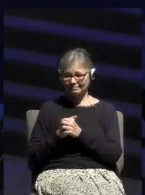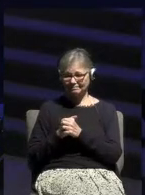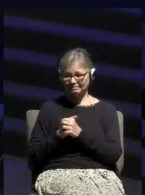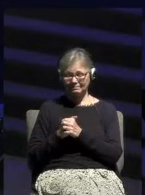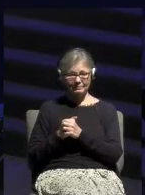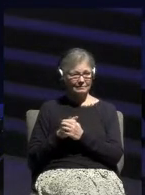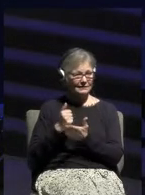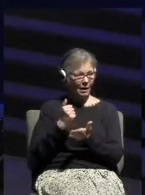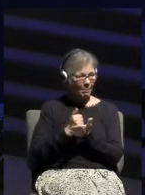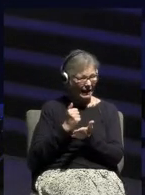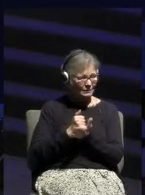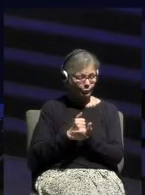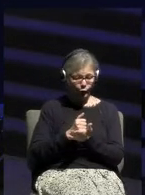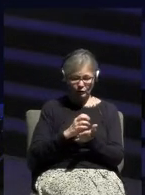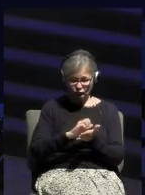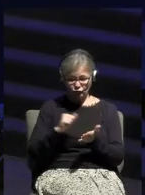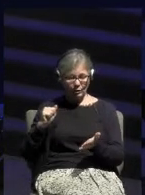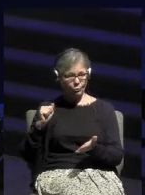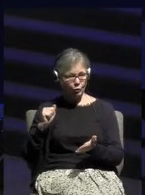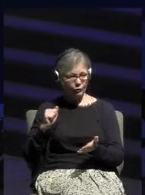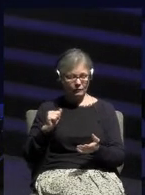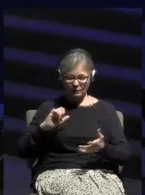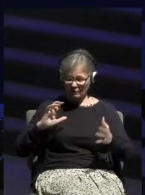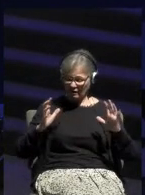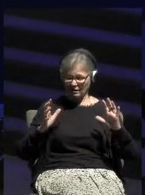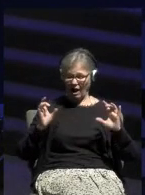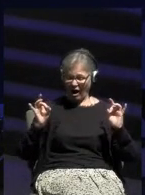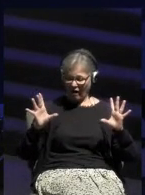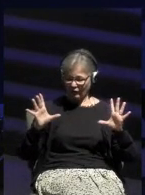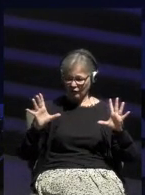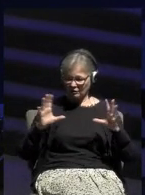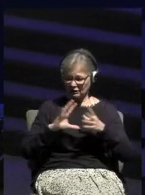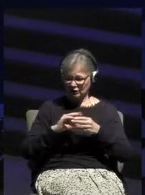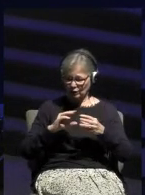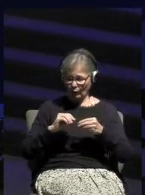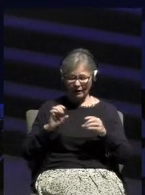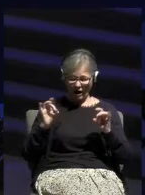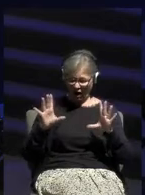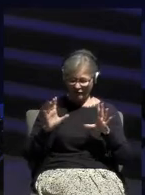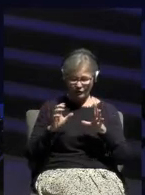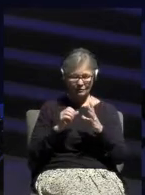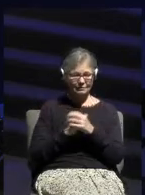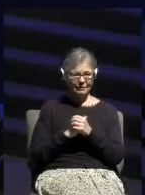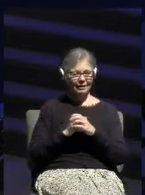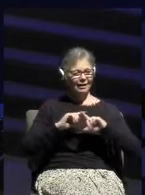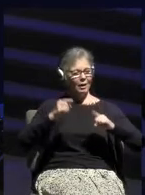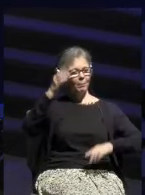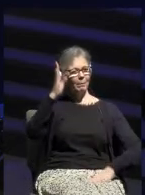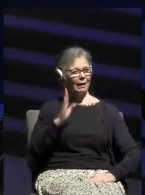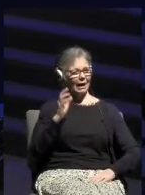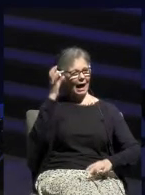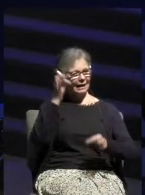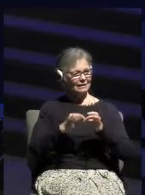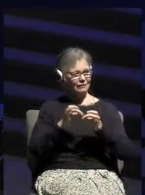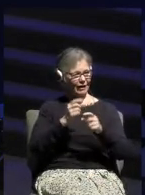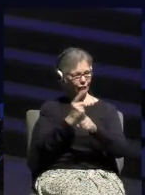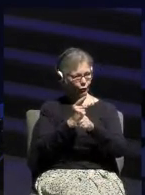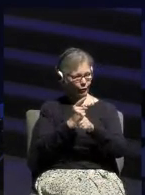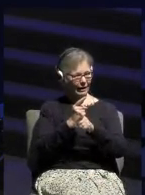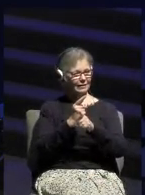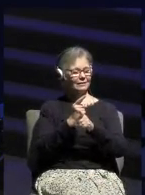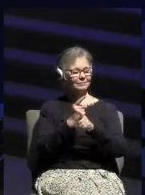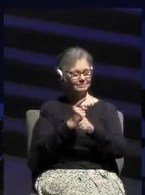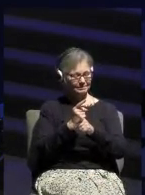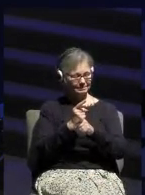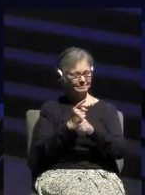had her passport taken from her. I mean, it was just a mess. It was a mess. But God is faithful, isn't He?